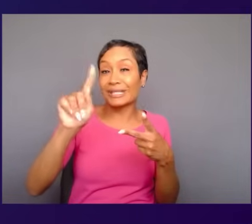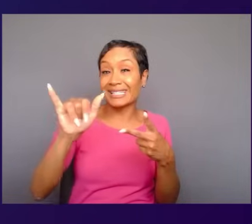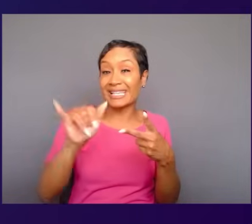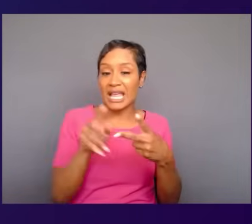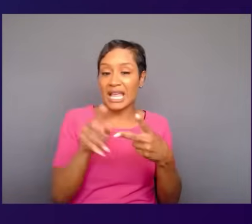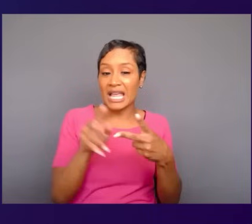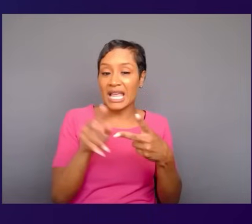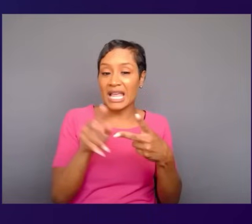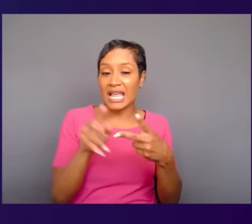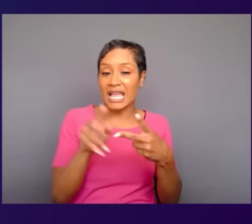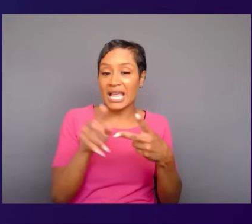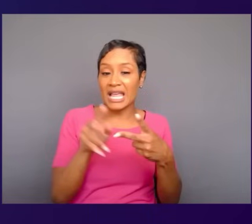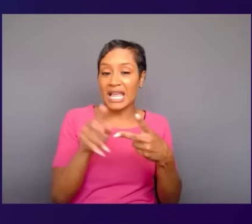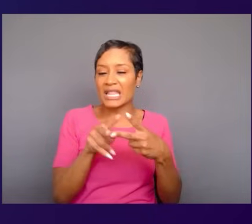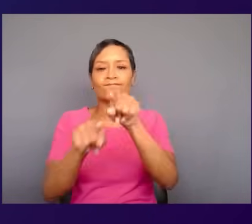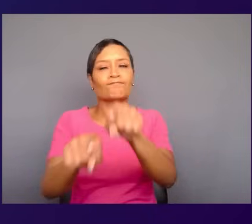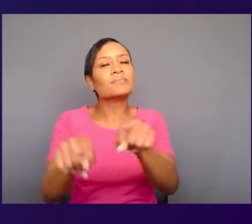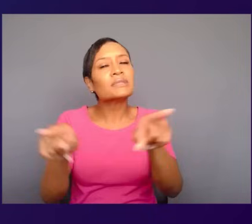events.